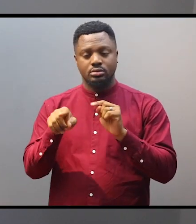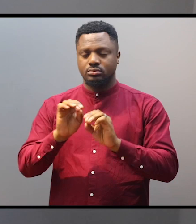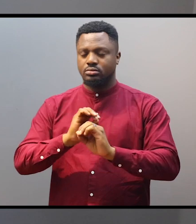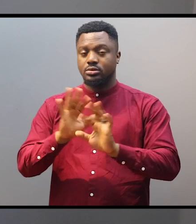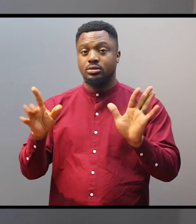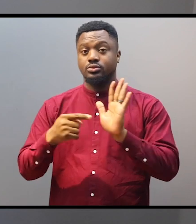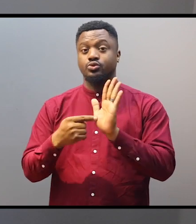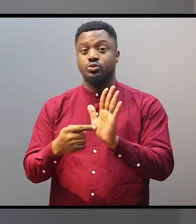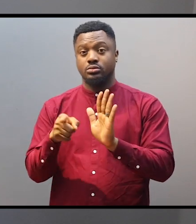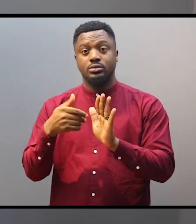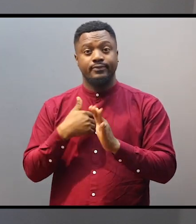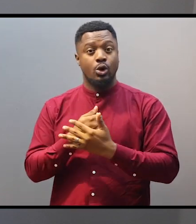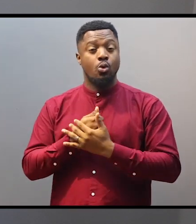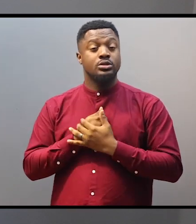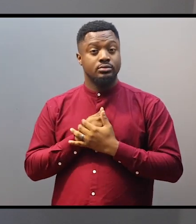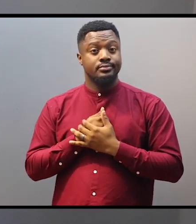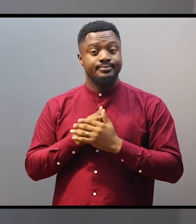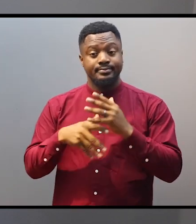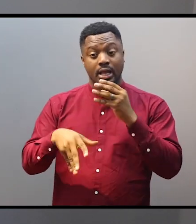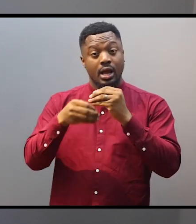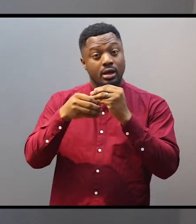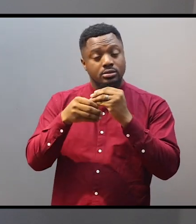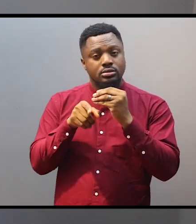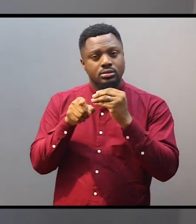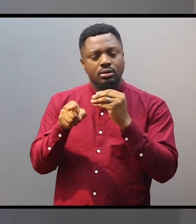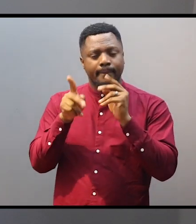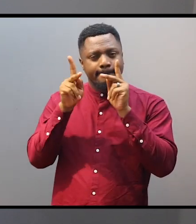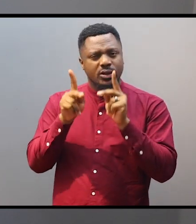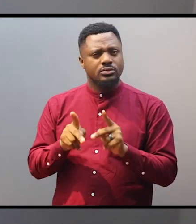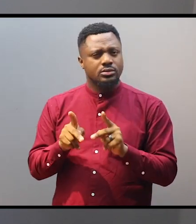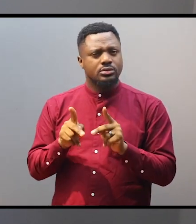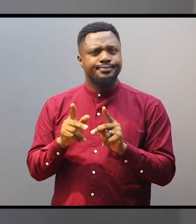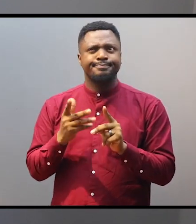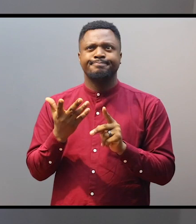the clearest sign. But in addition to that, we also have